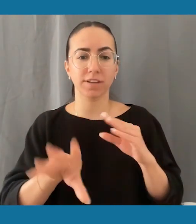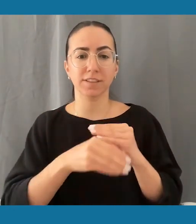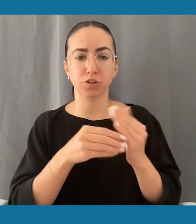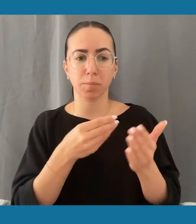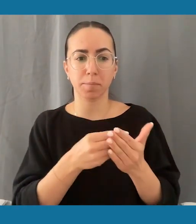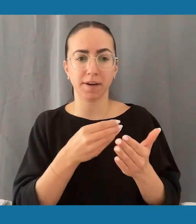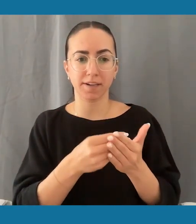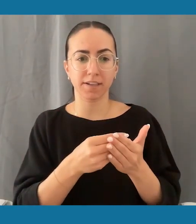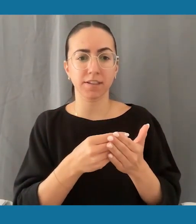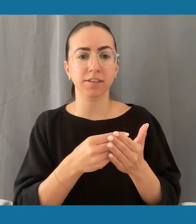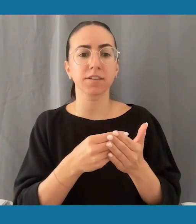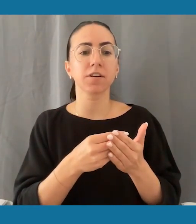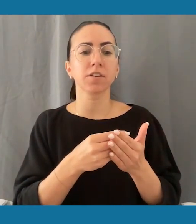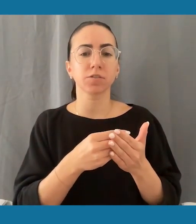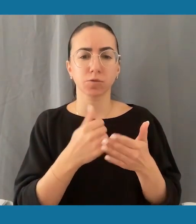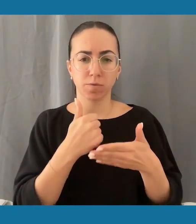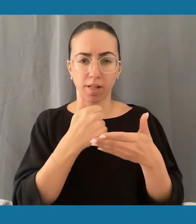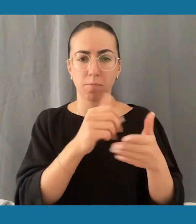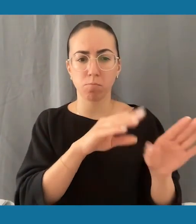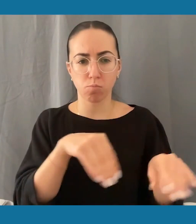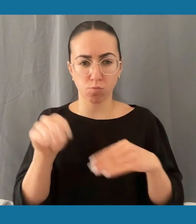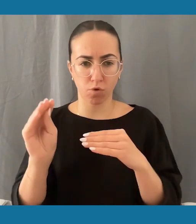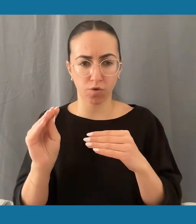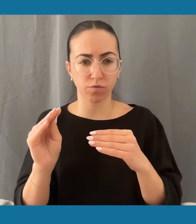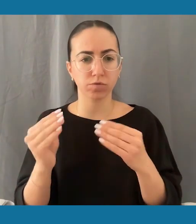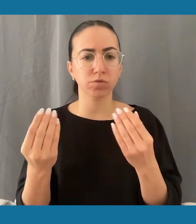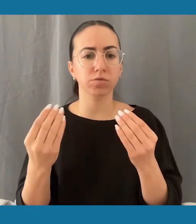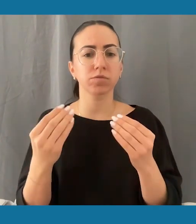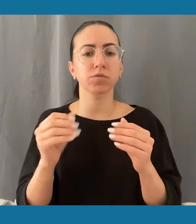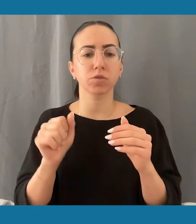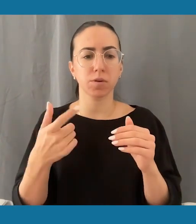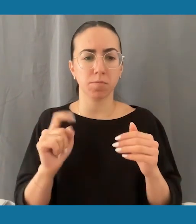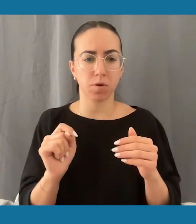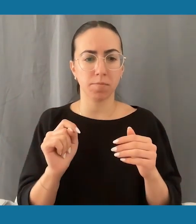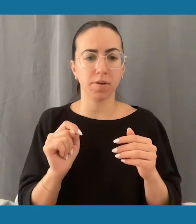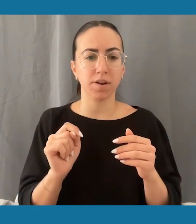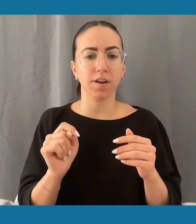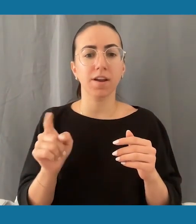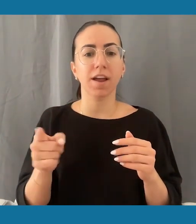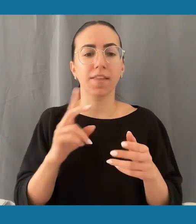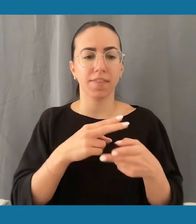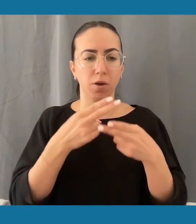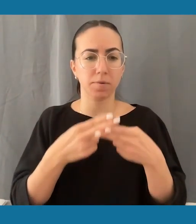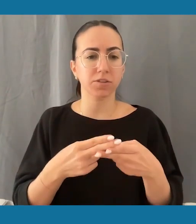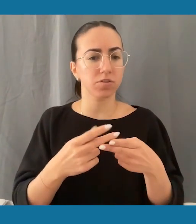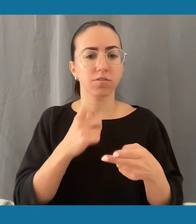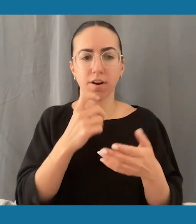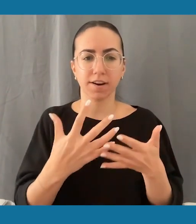be considered unearned income and she would lose her entire SSI benefit under these facts.